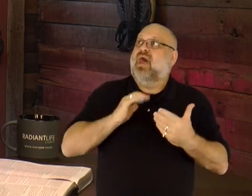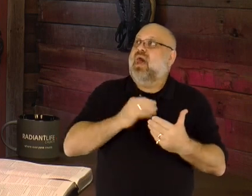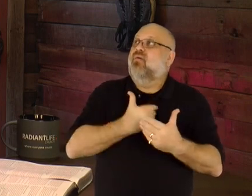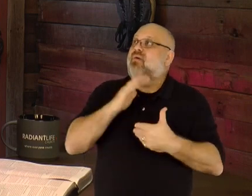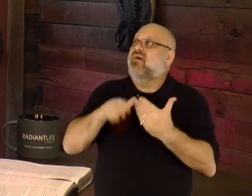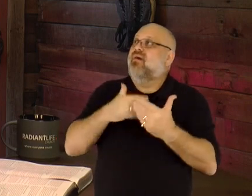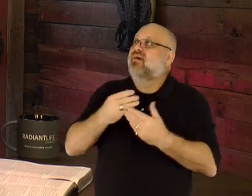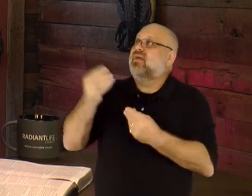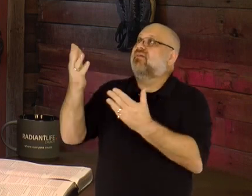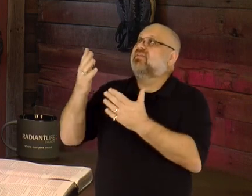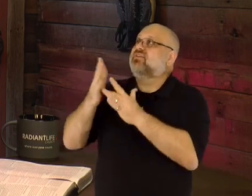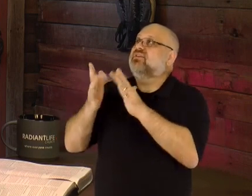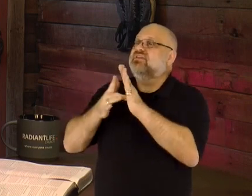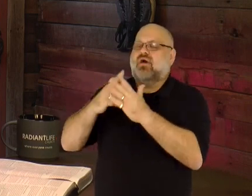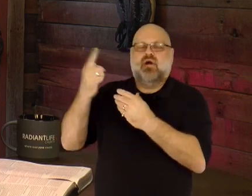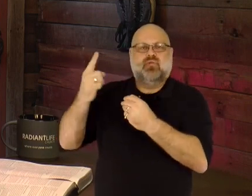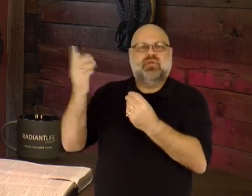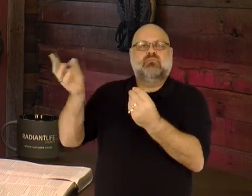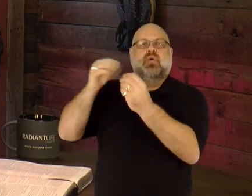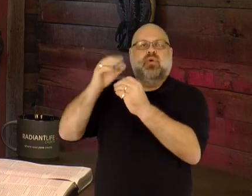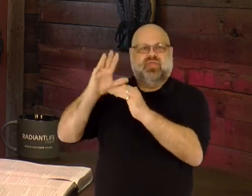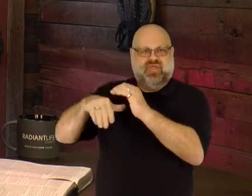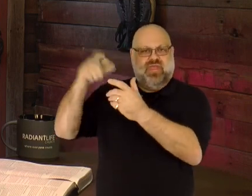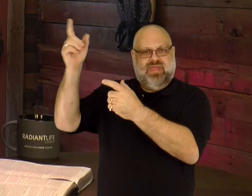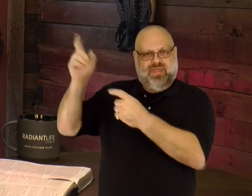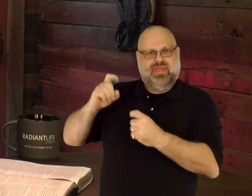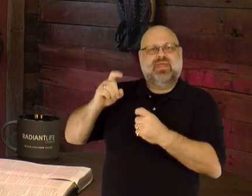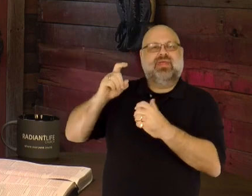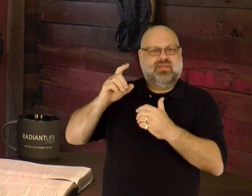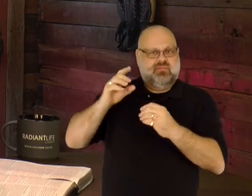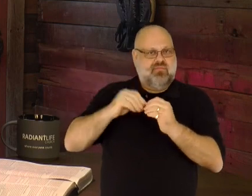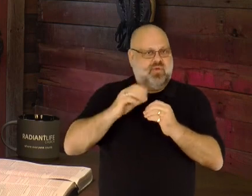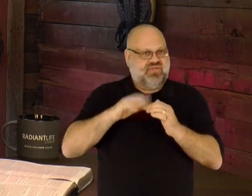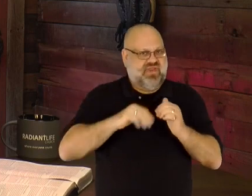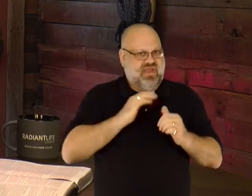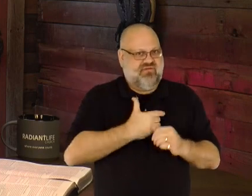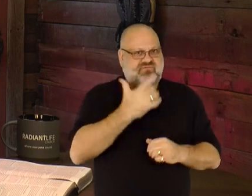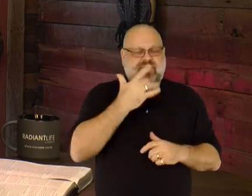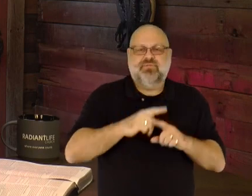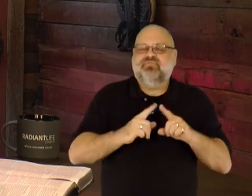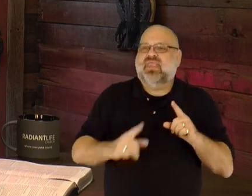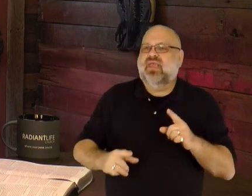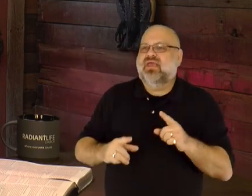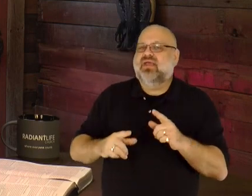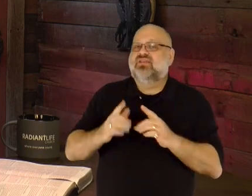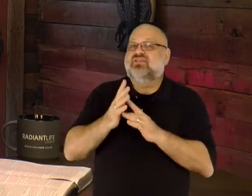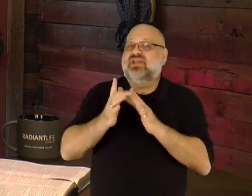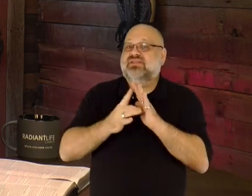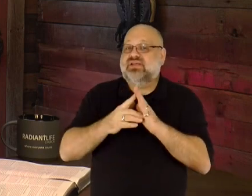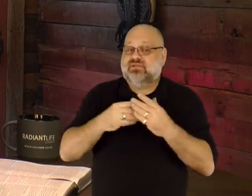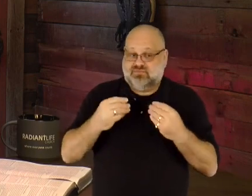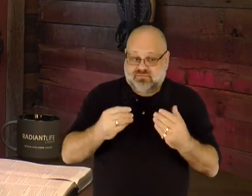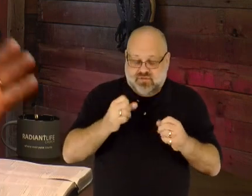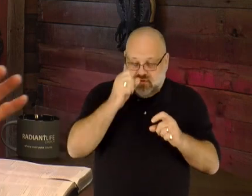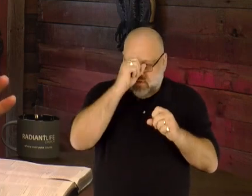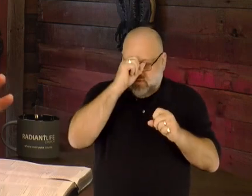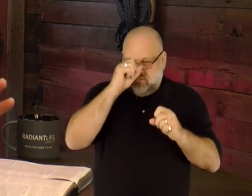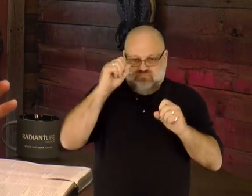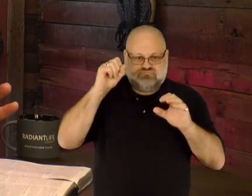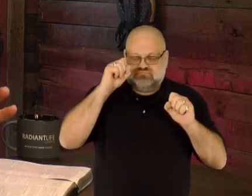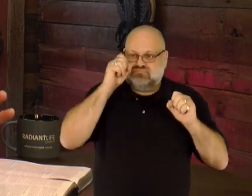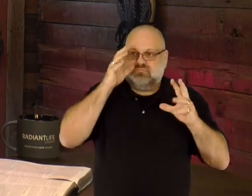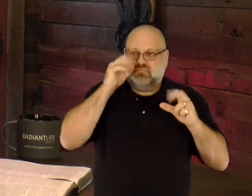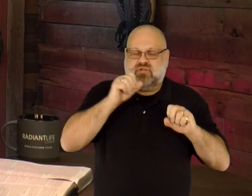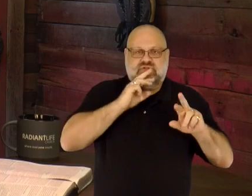Mark's account of this interaction, Jesus gave a mind-blowing response to His sold-out followers, who left